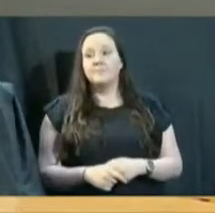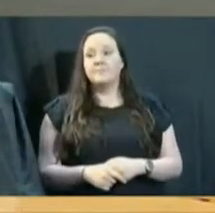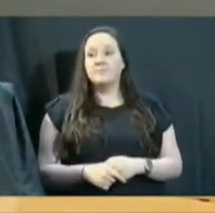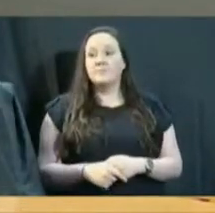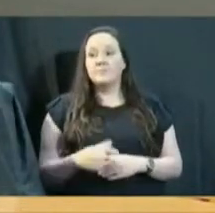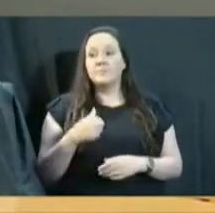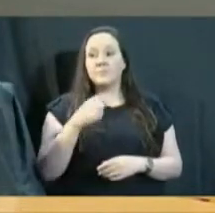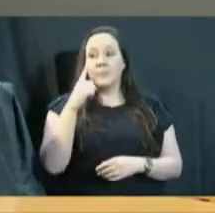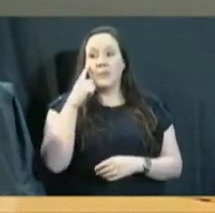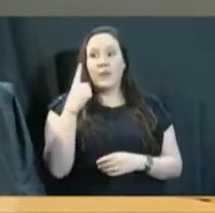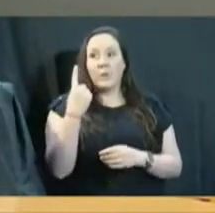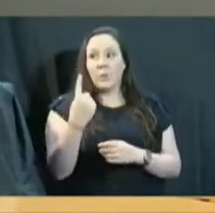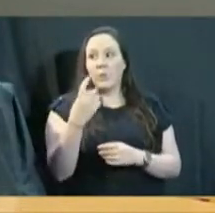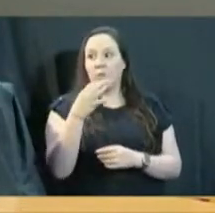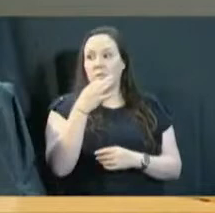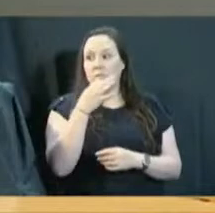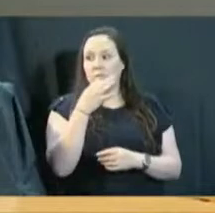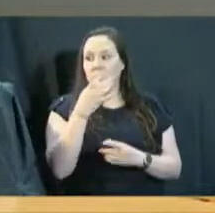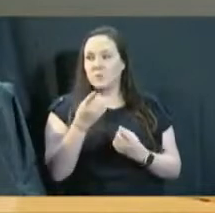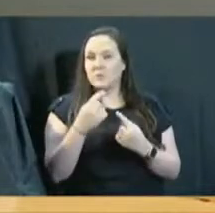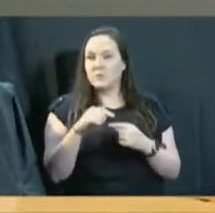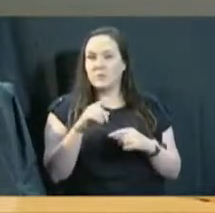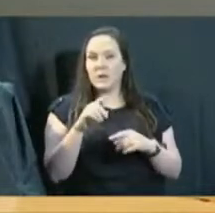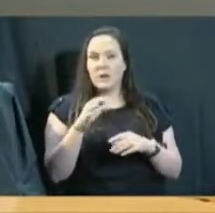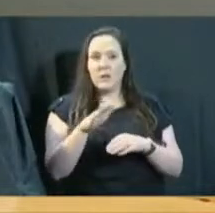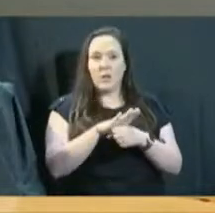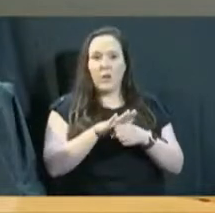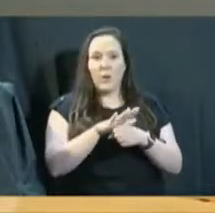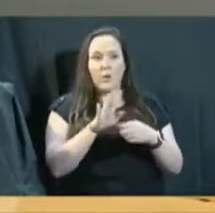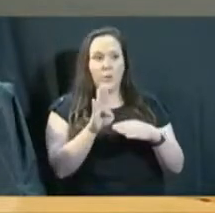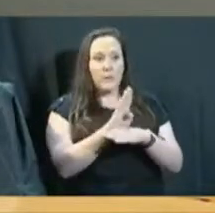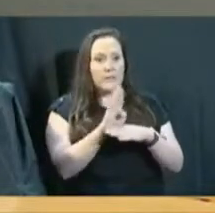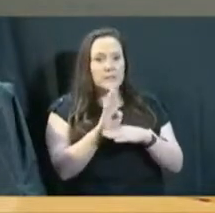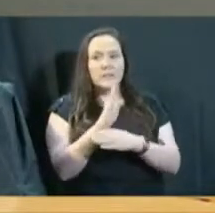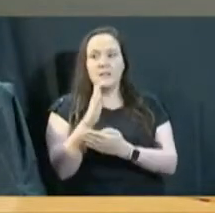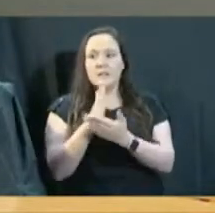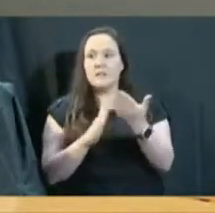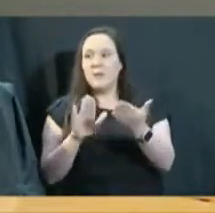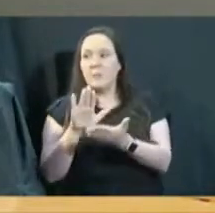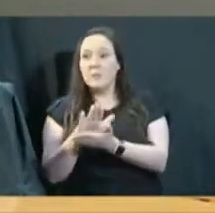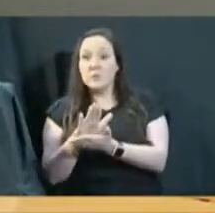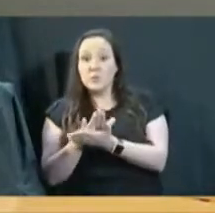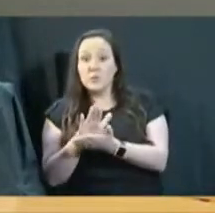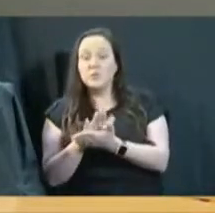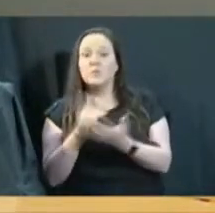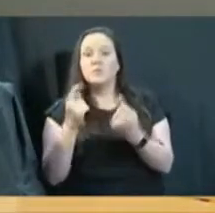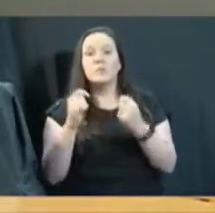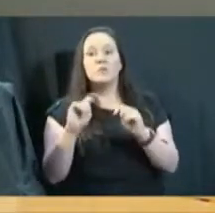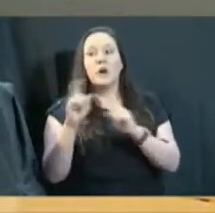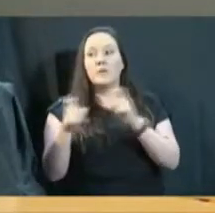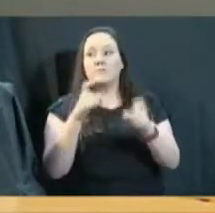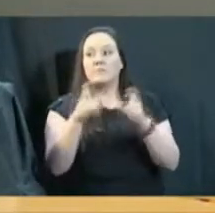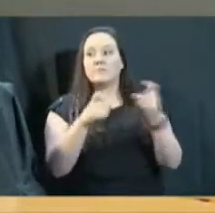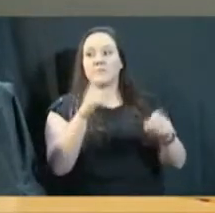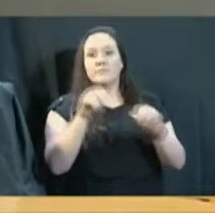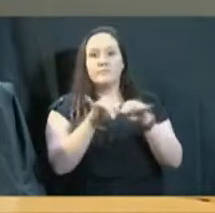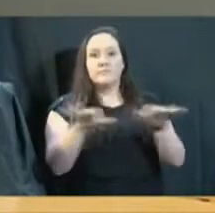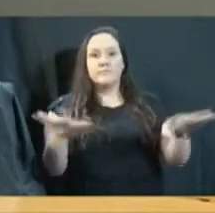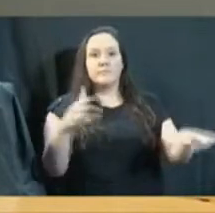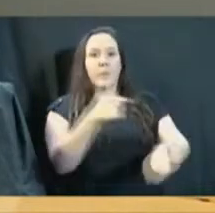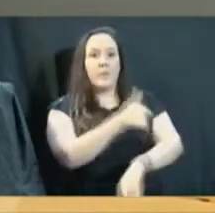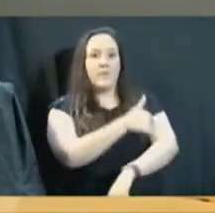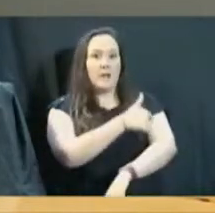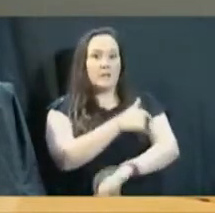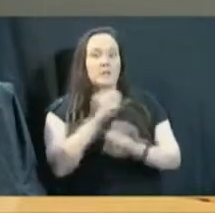I think we have one coming up at a couple local business and some at schools. So we really are trying to get vaccine out there so that we